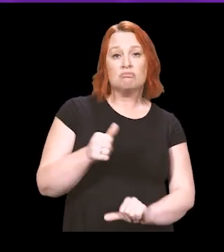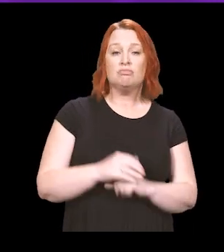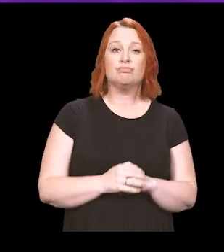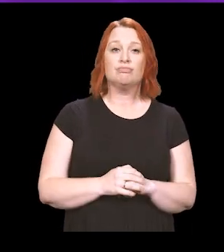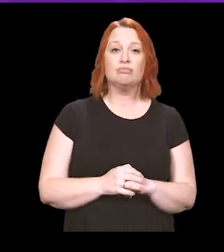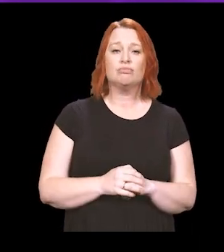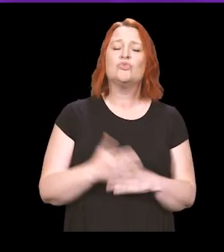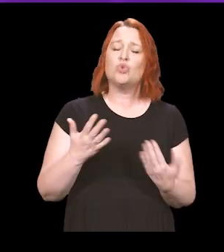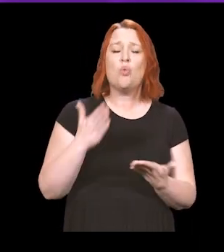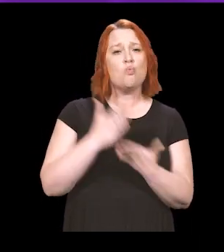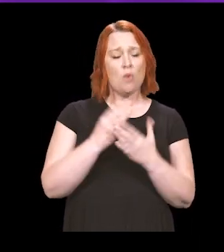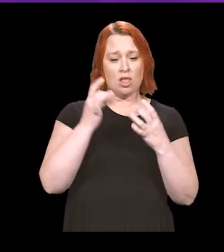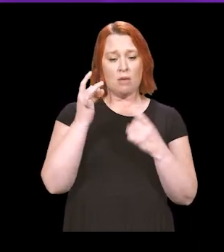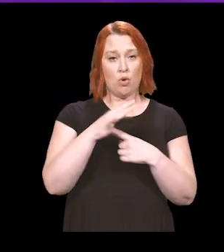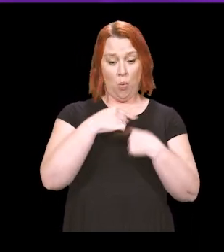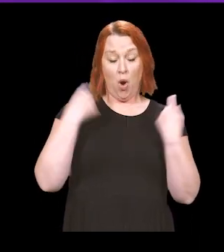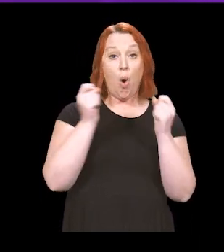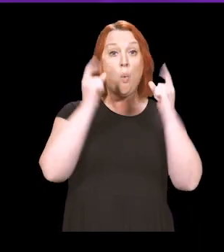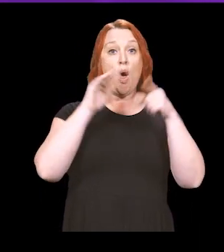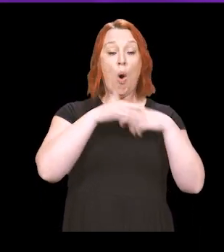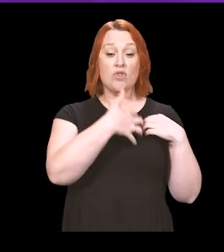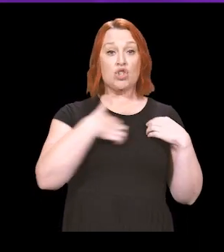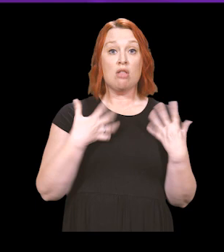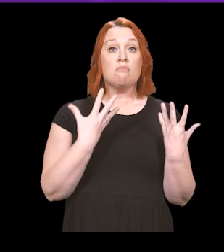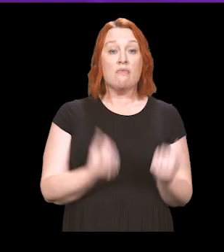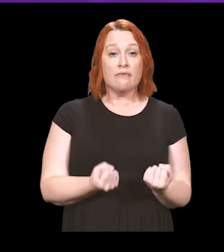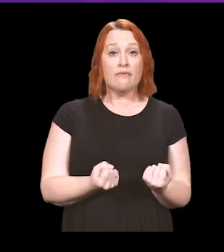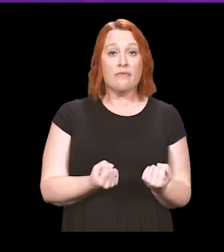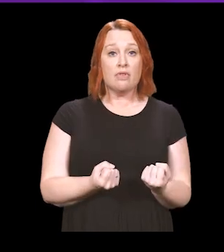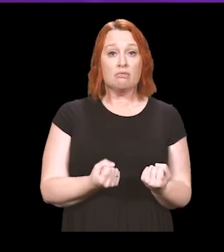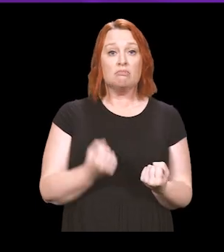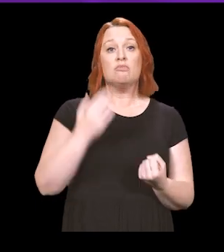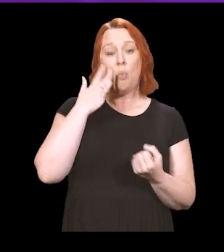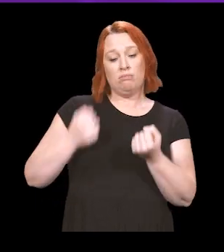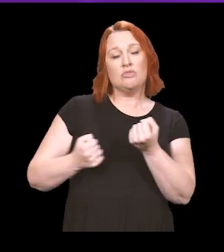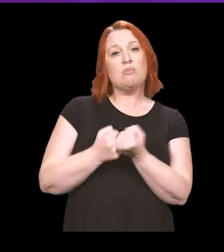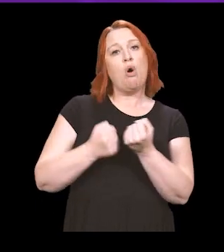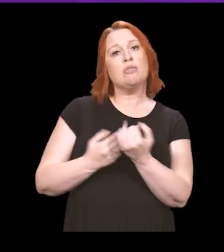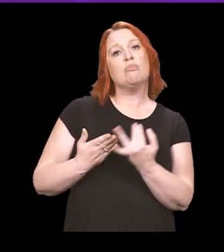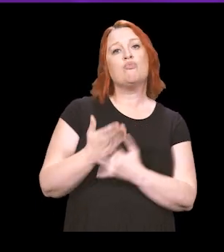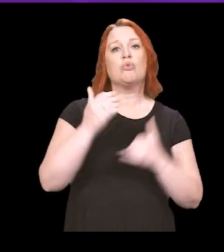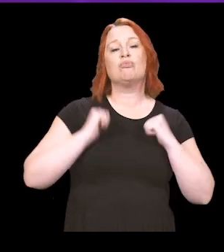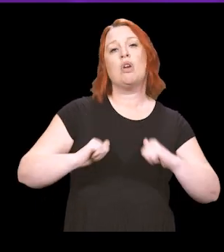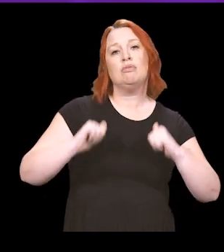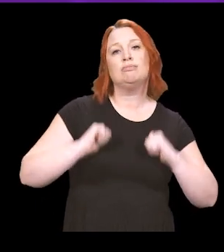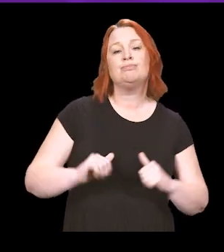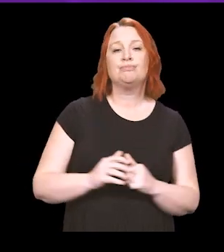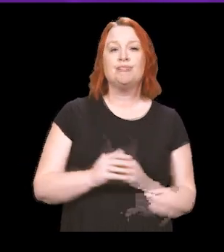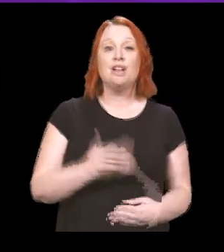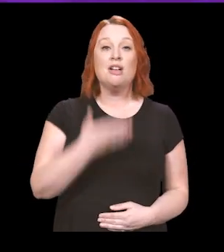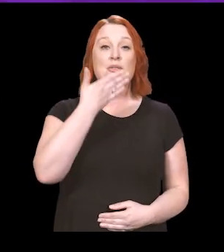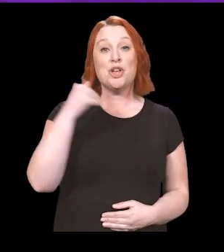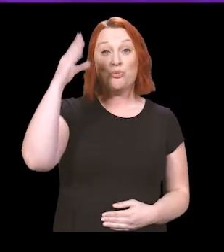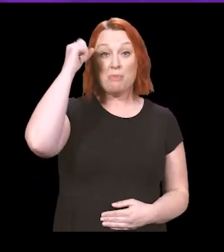and suicide. So it's really important that we're aware of the challenges that our rainbow youth face when we support them in their training